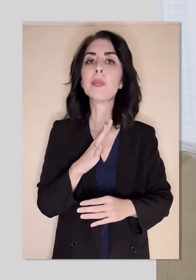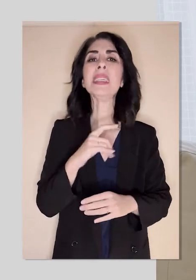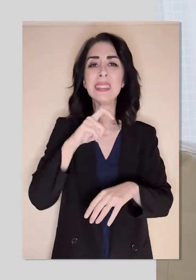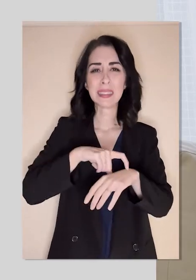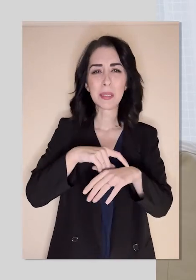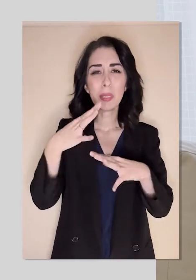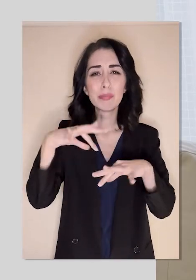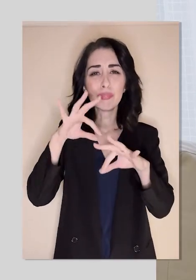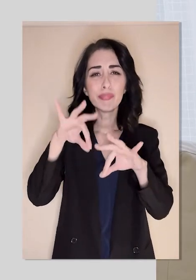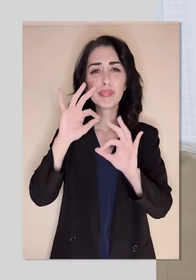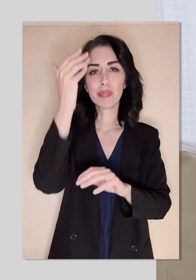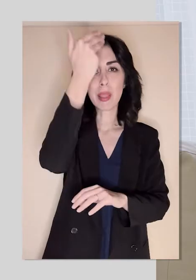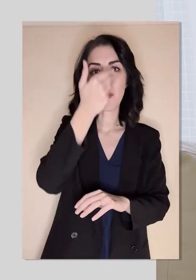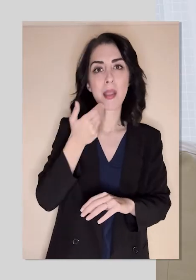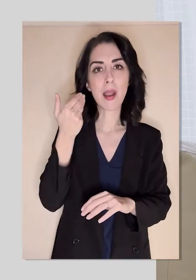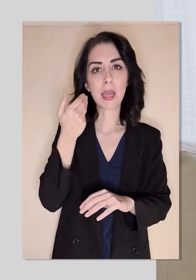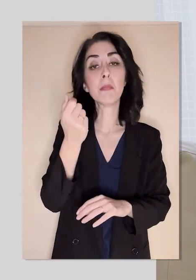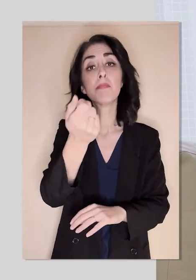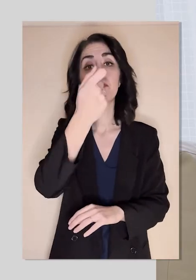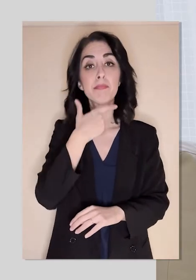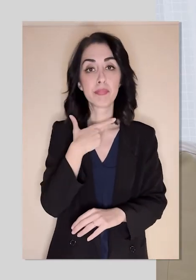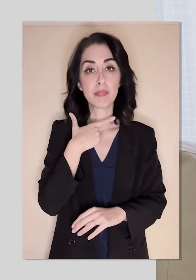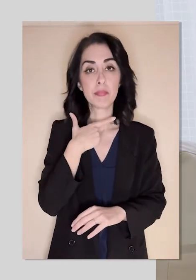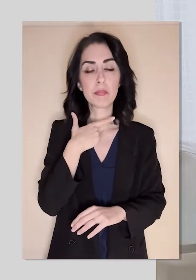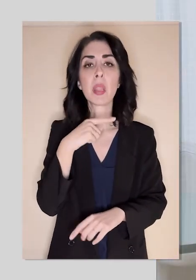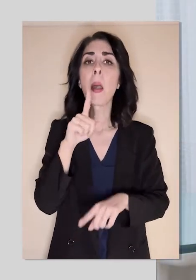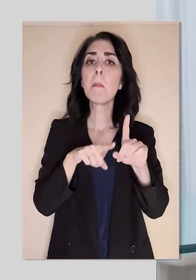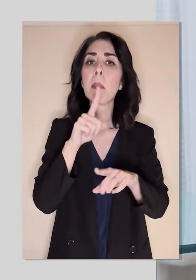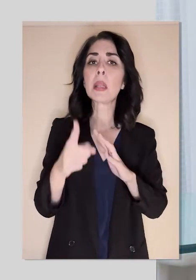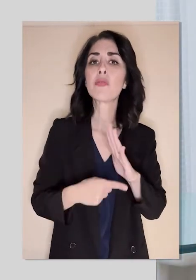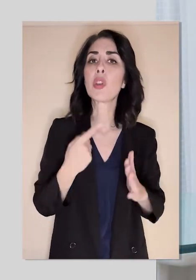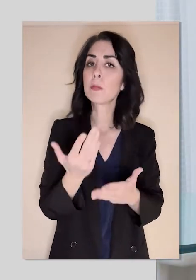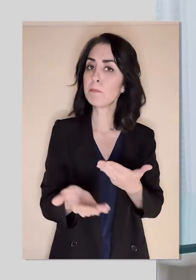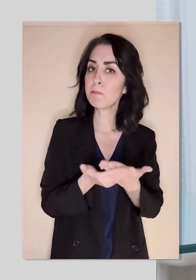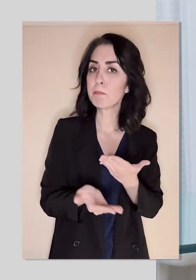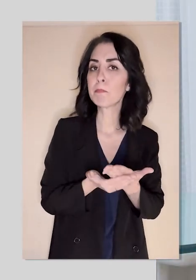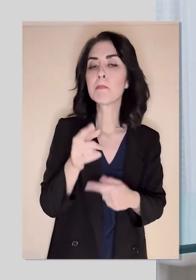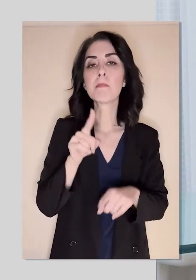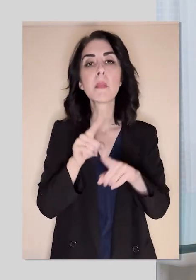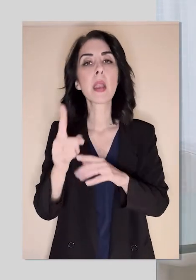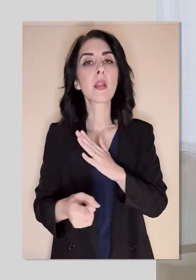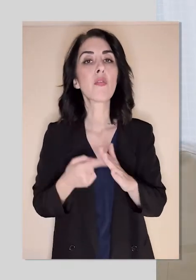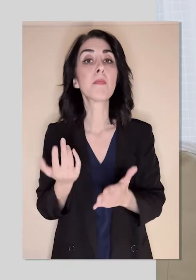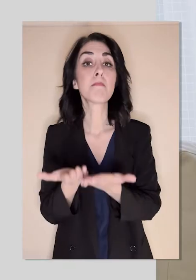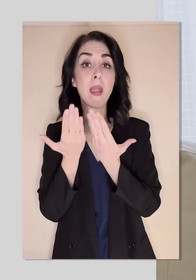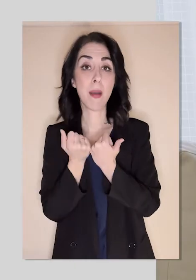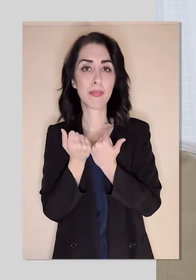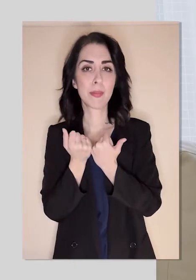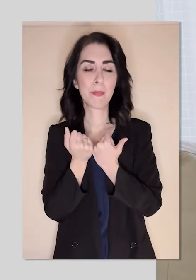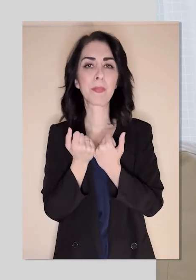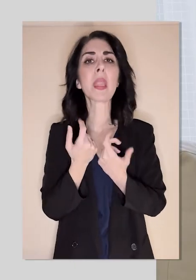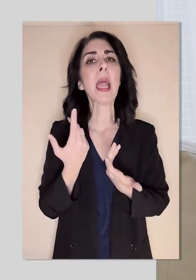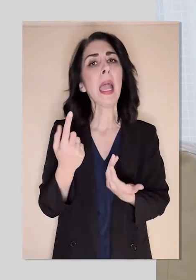a triptan. Many times it's helpful, sometimes it's not helpful. There are some side effects